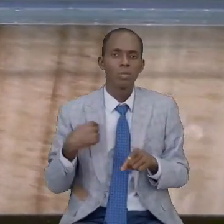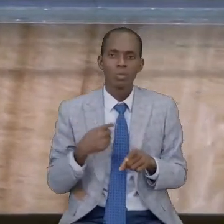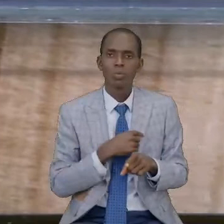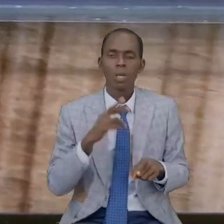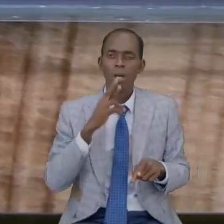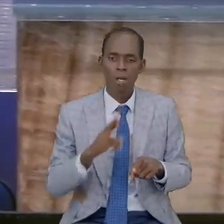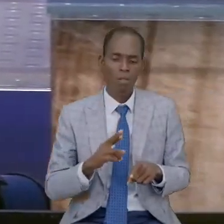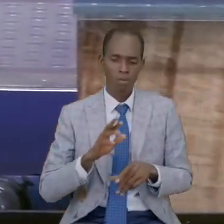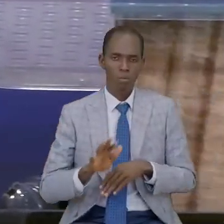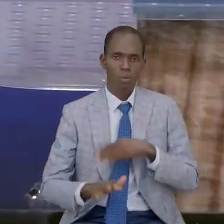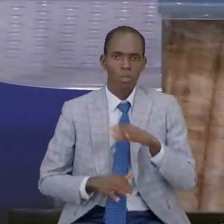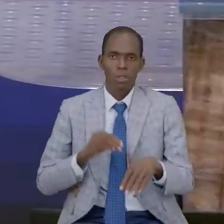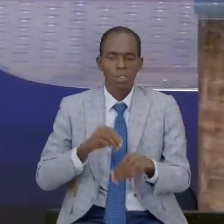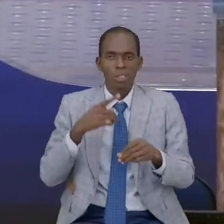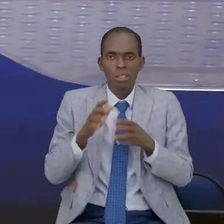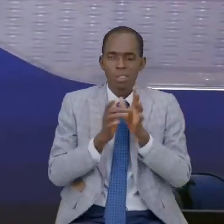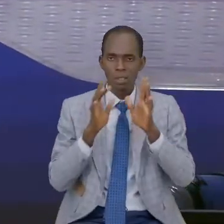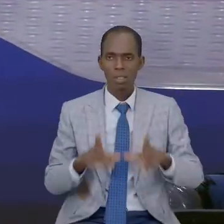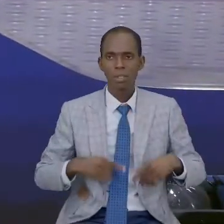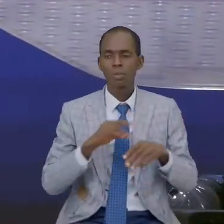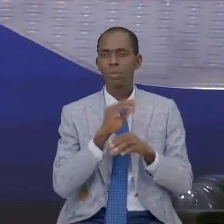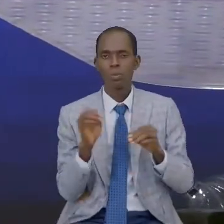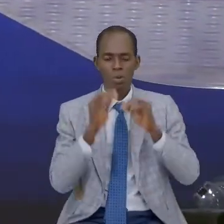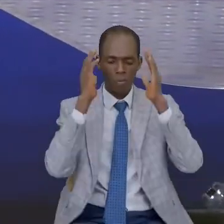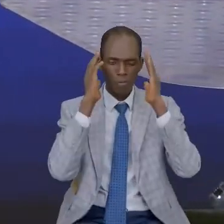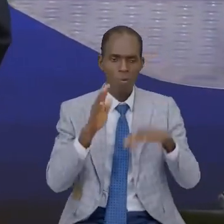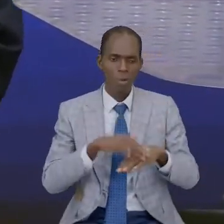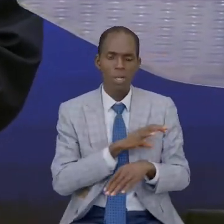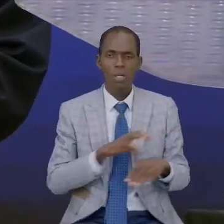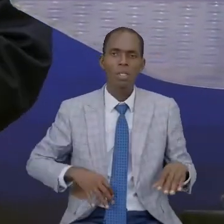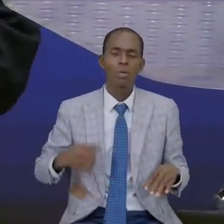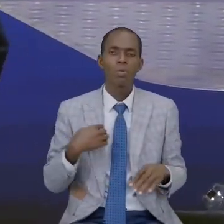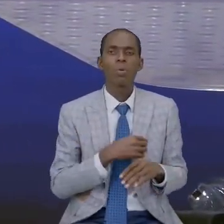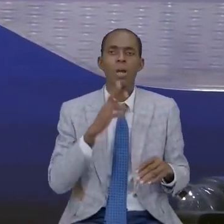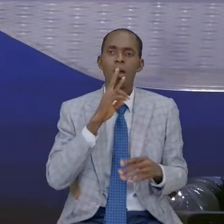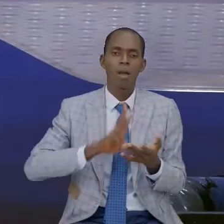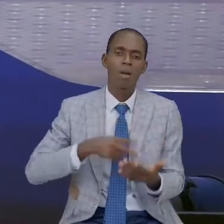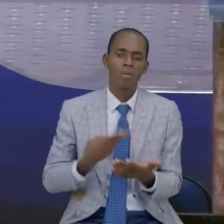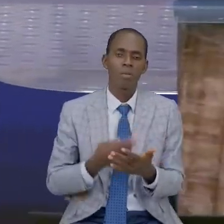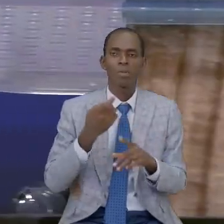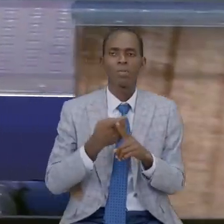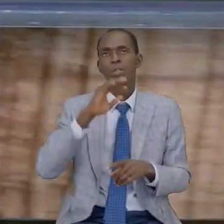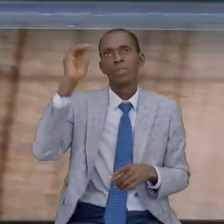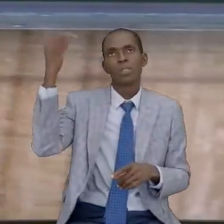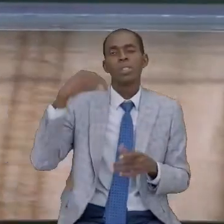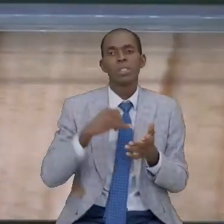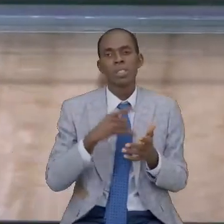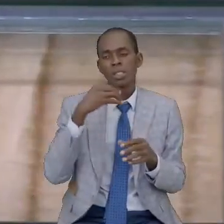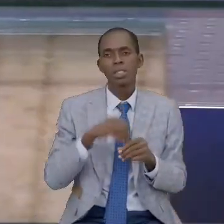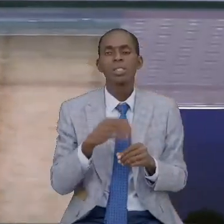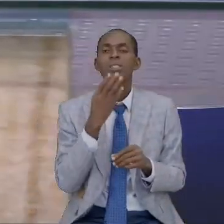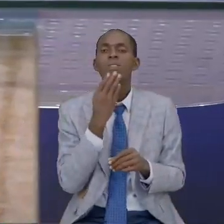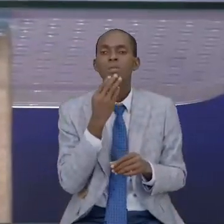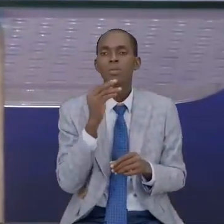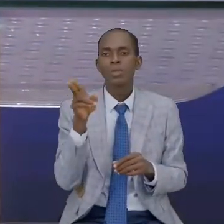we're walking the Christian life and we're no more focused on Christ, we're falling from grace. It says in Hebrews chapter